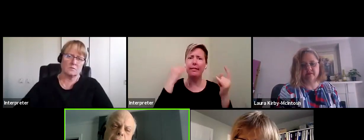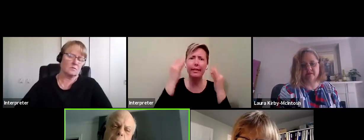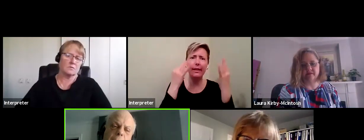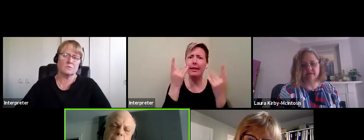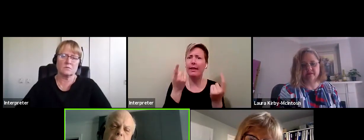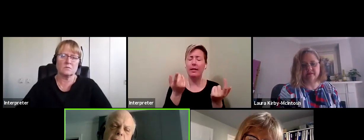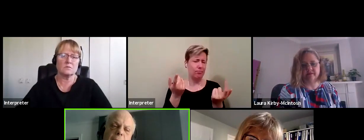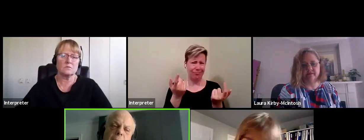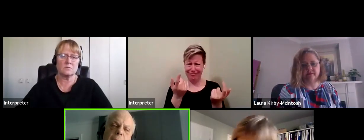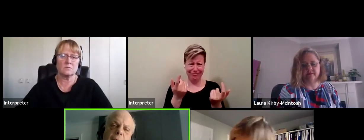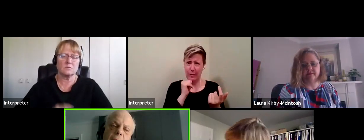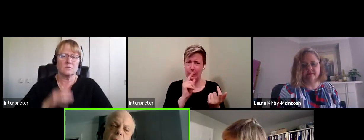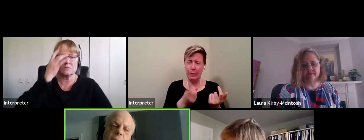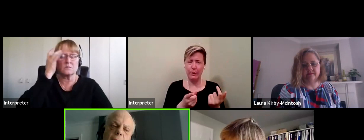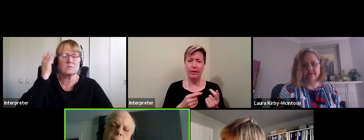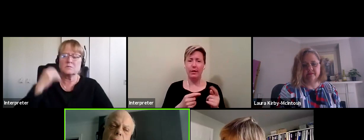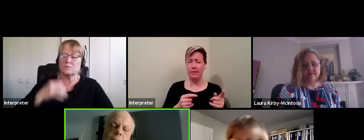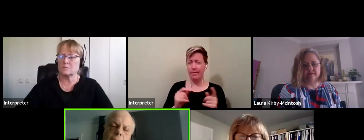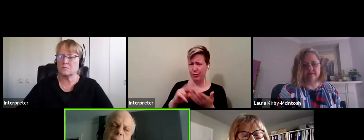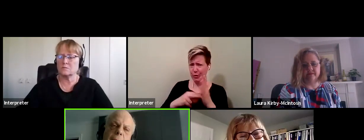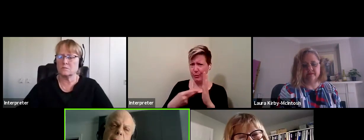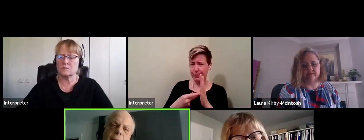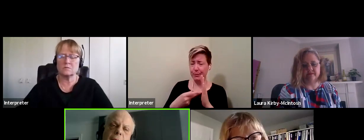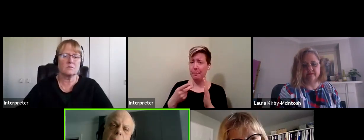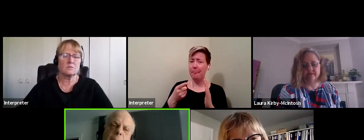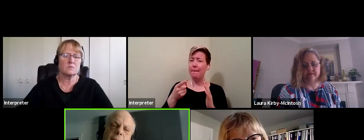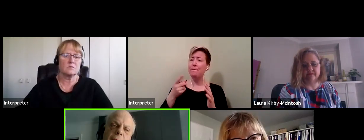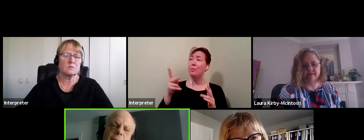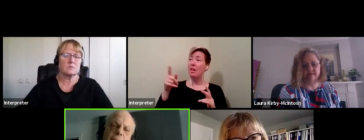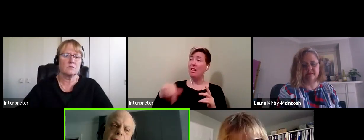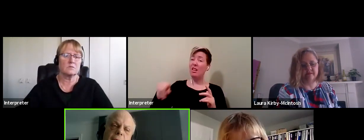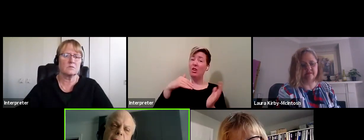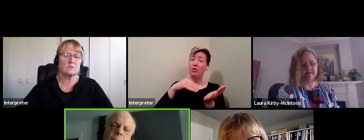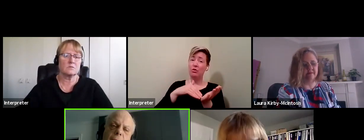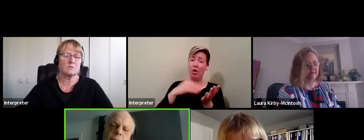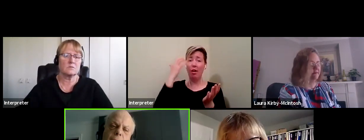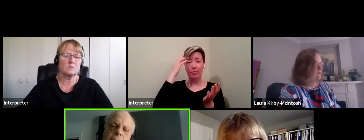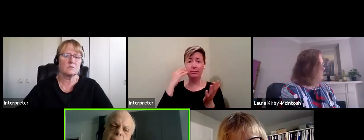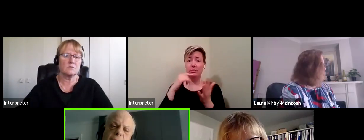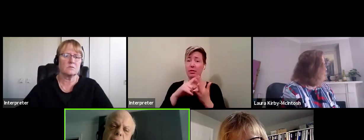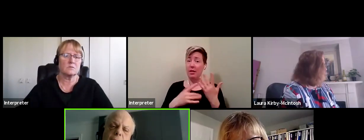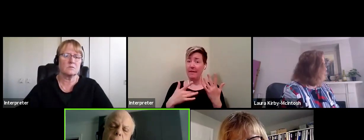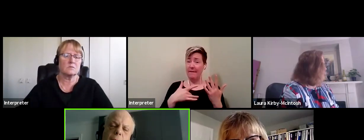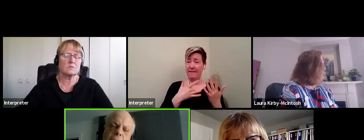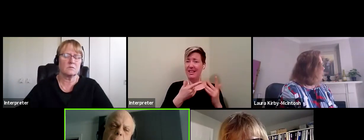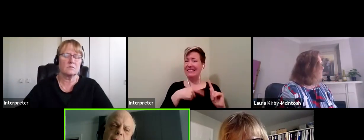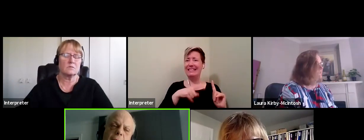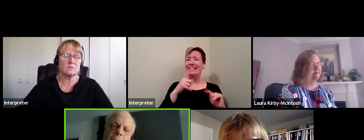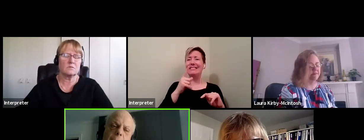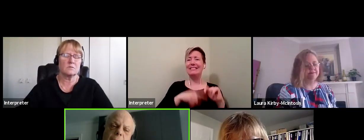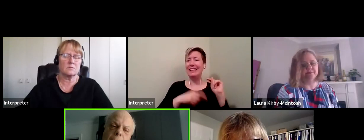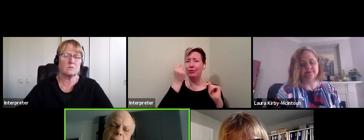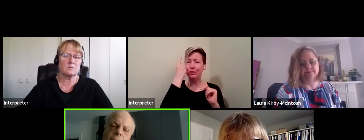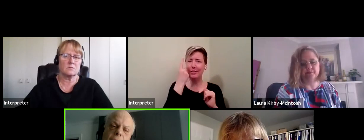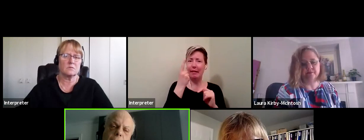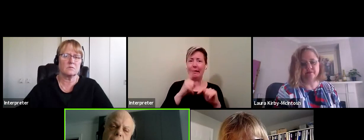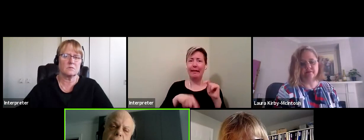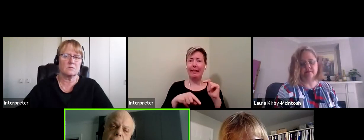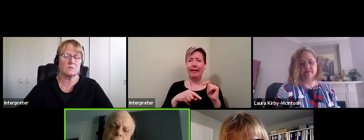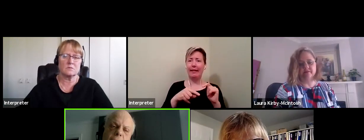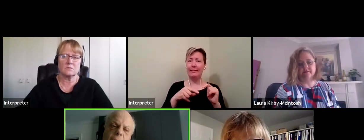incapable, just so people understand, we mean that they're not cognitively incapable of understanding the choices when explained to them and making